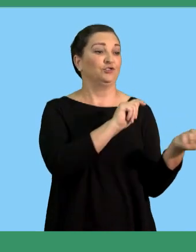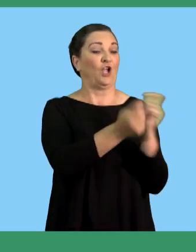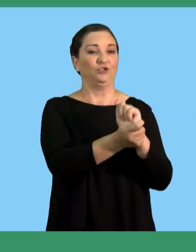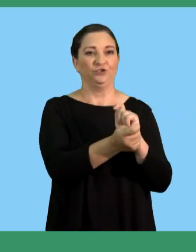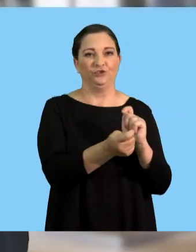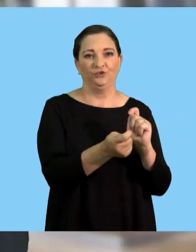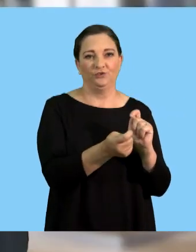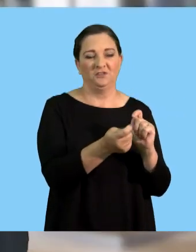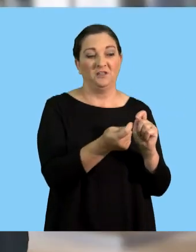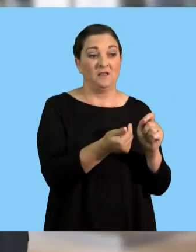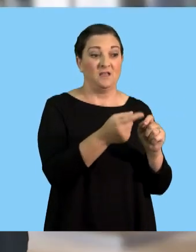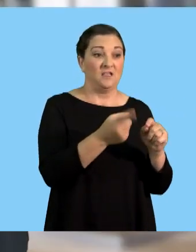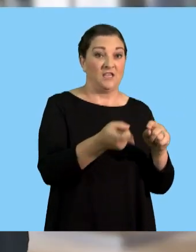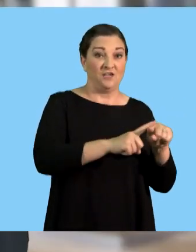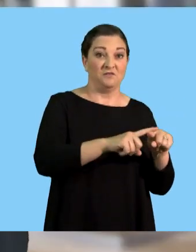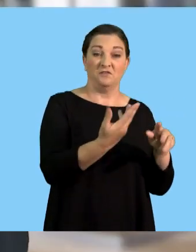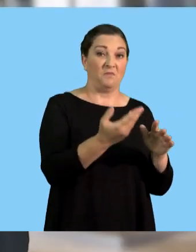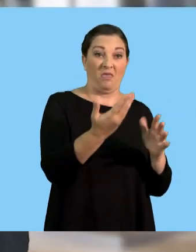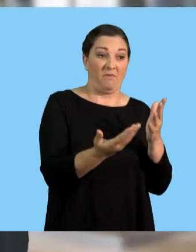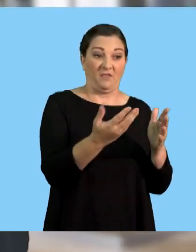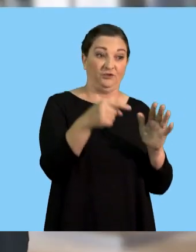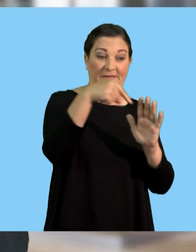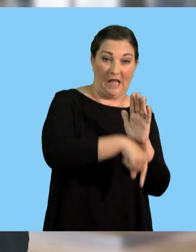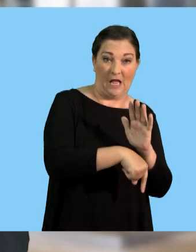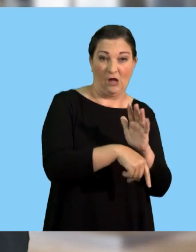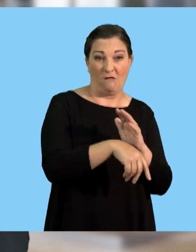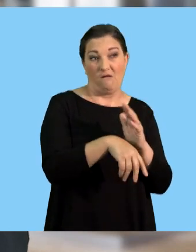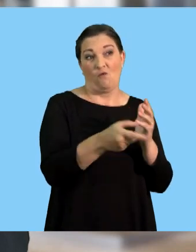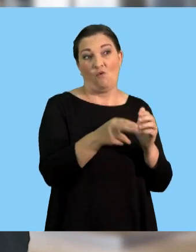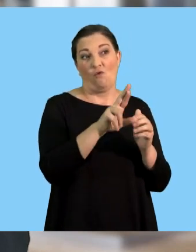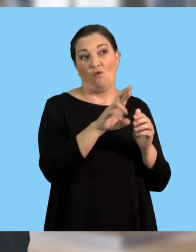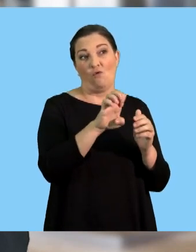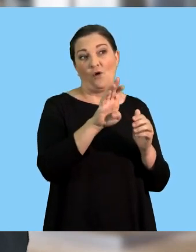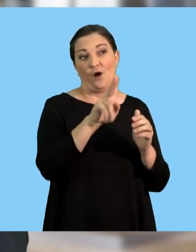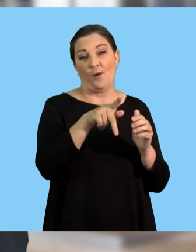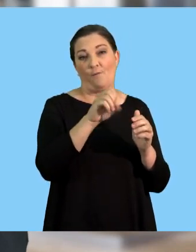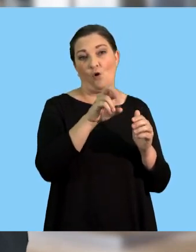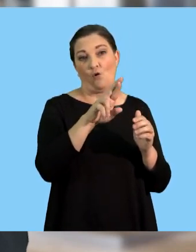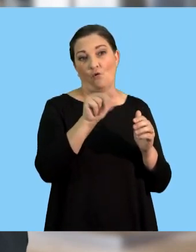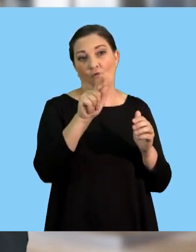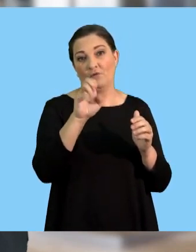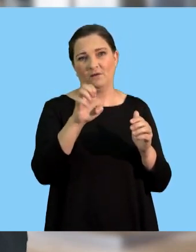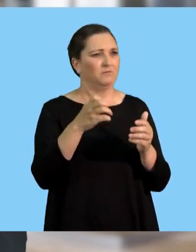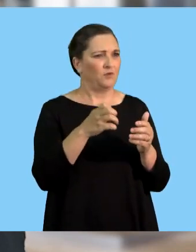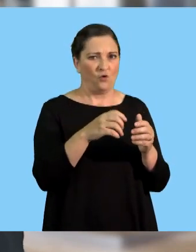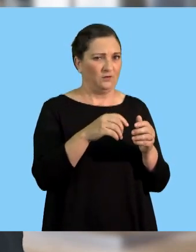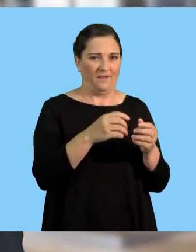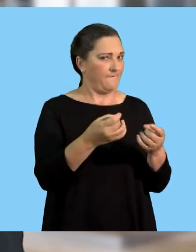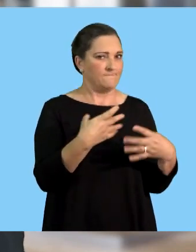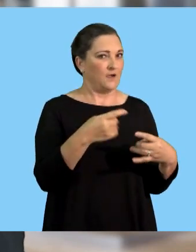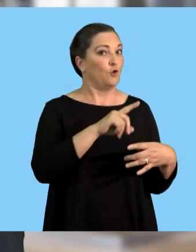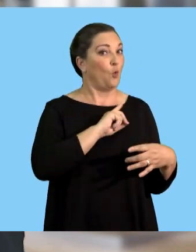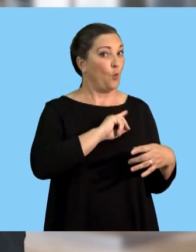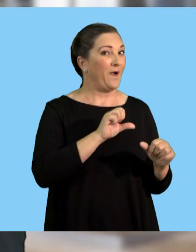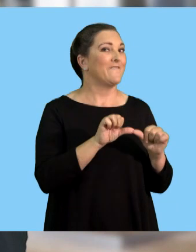say, should it happen that interest goes down as per the repo rate, then you will not be affected because your interest will be